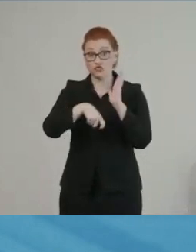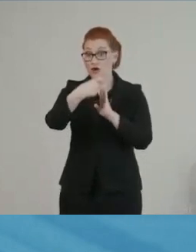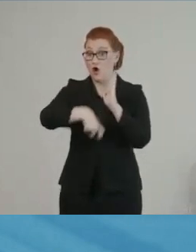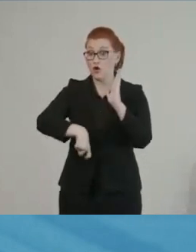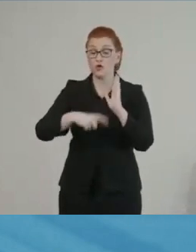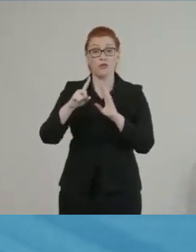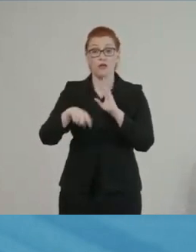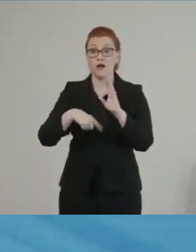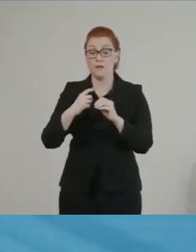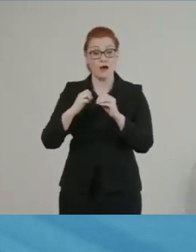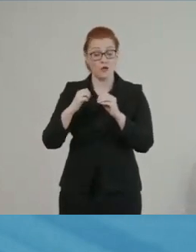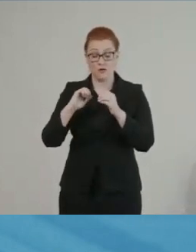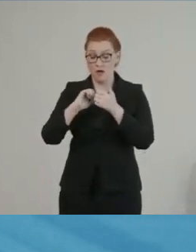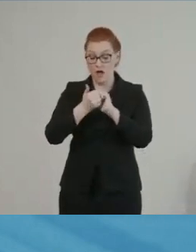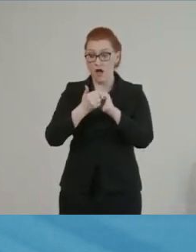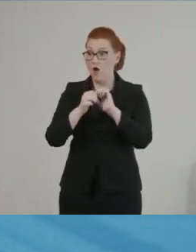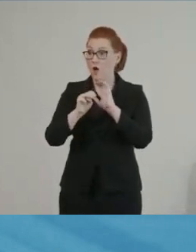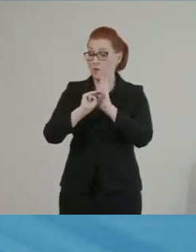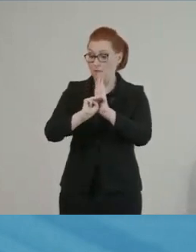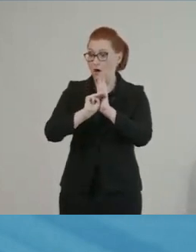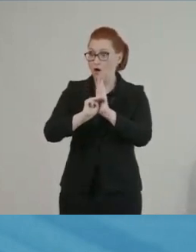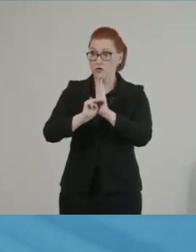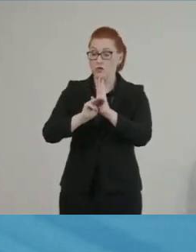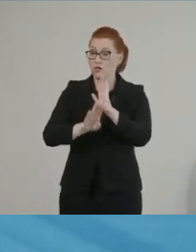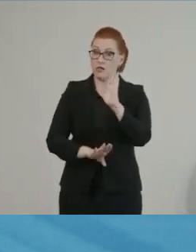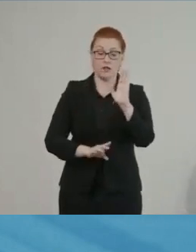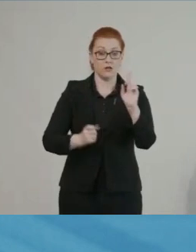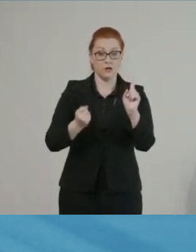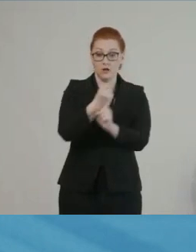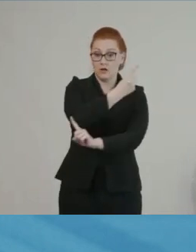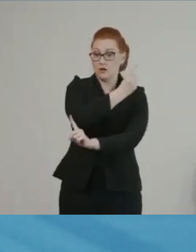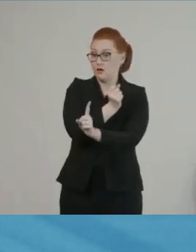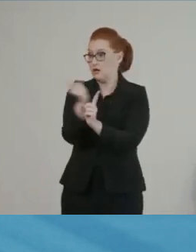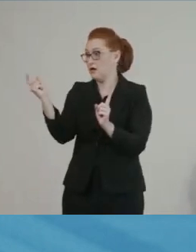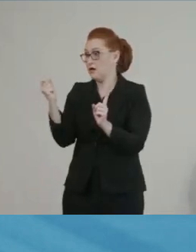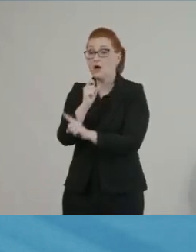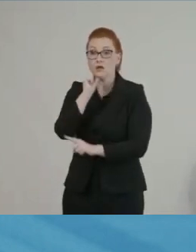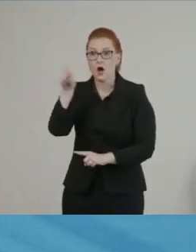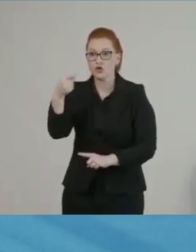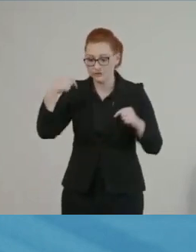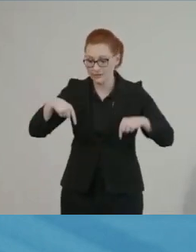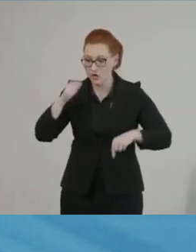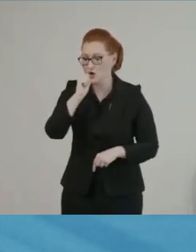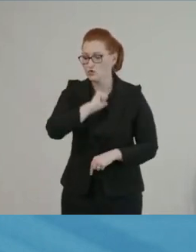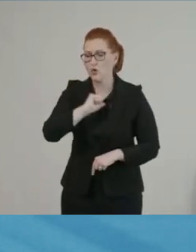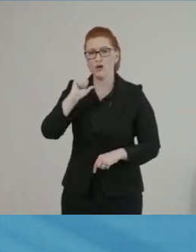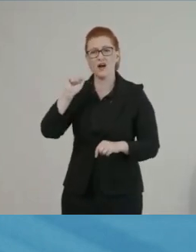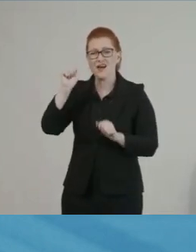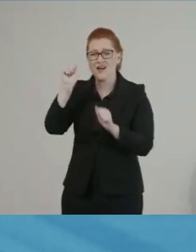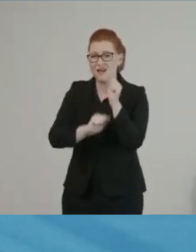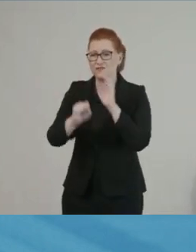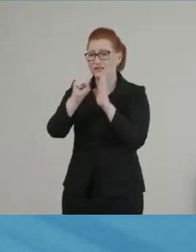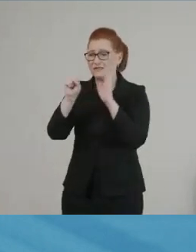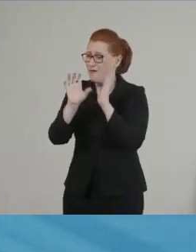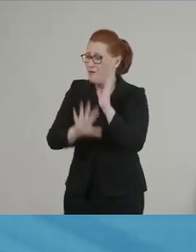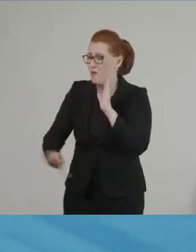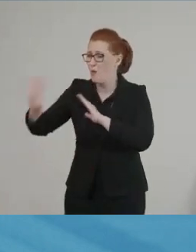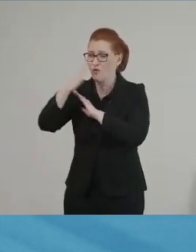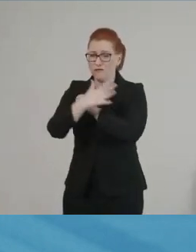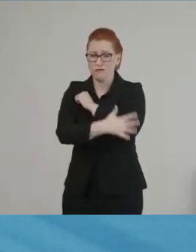these models have changed, not just in Arizona, all across the country. And what we've been doing here is preparing for